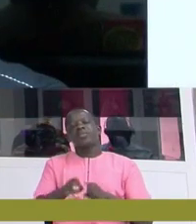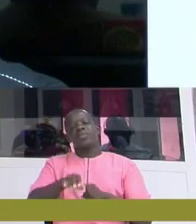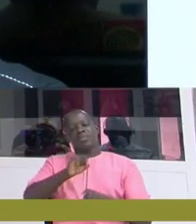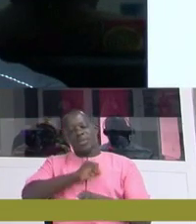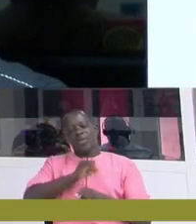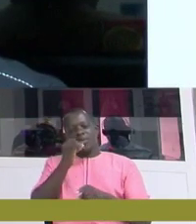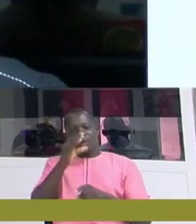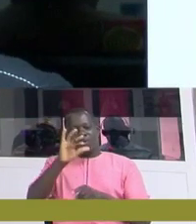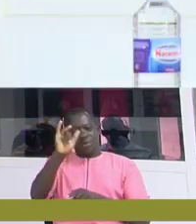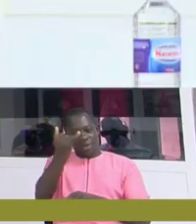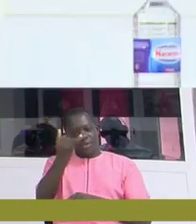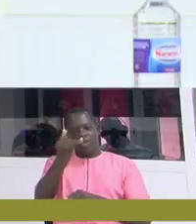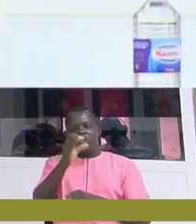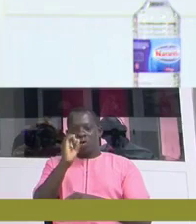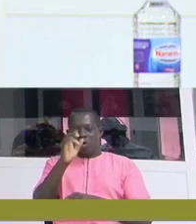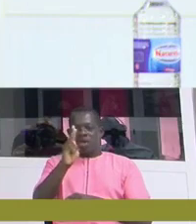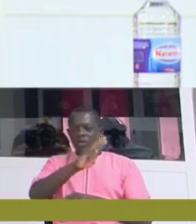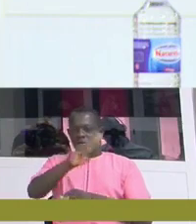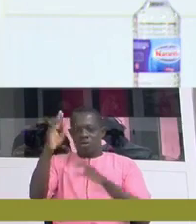I said, I said, then there's no problem.